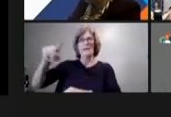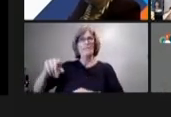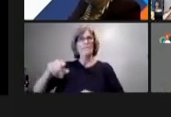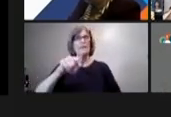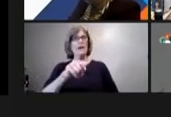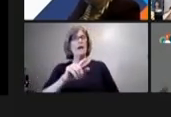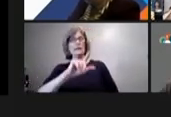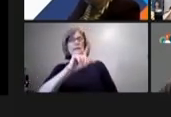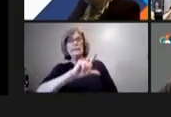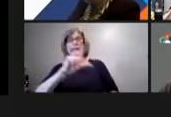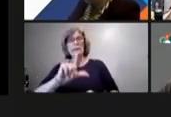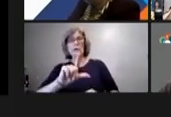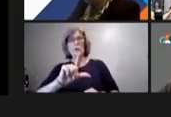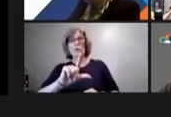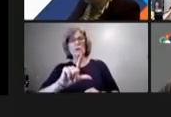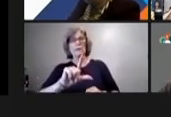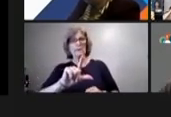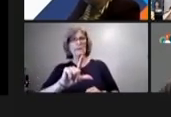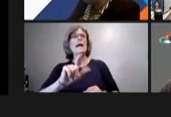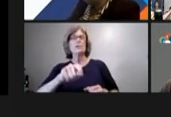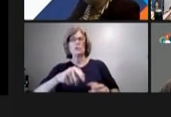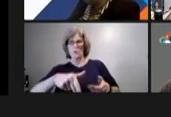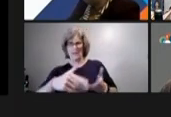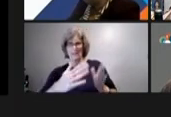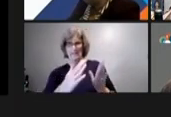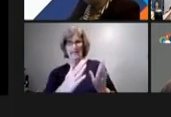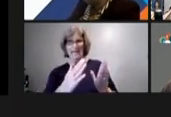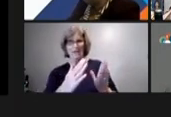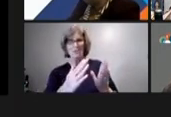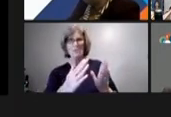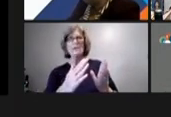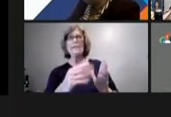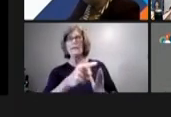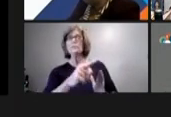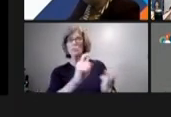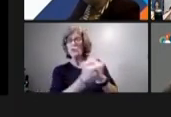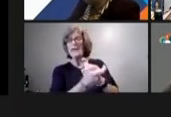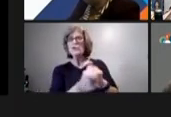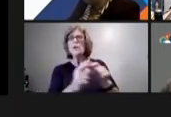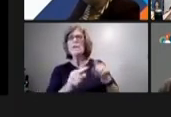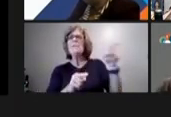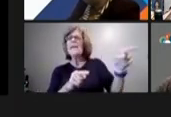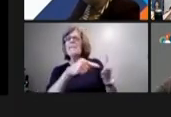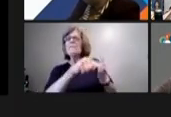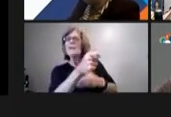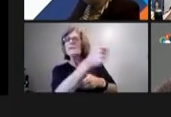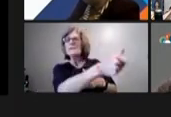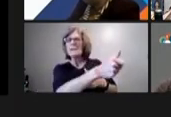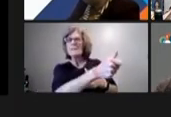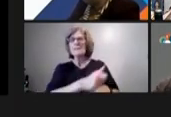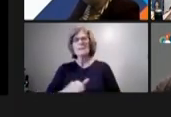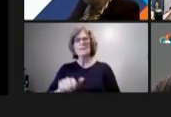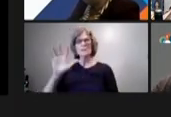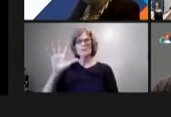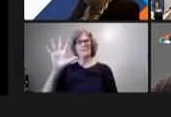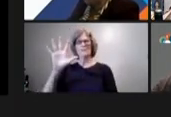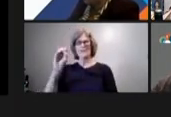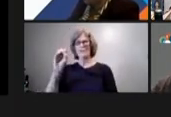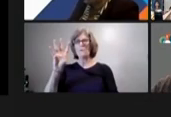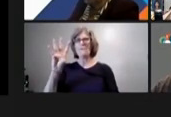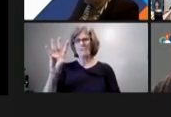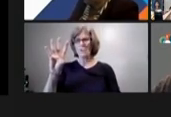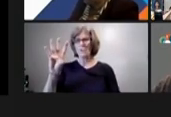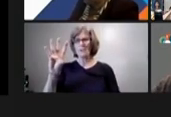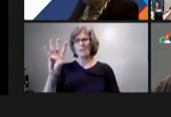to do the modification, but it has to be done at the tenant's expense. So Section 504 is hugely meaningful in